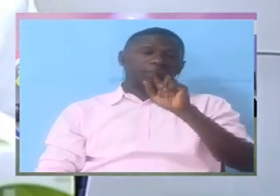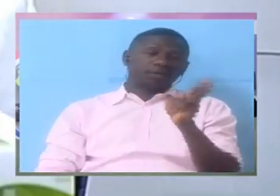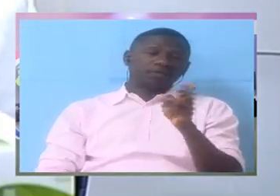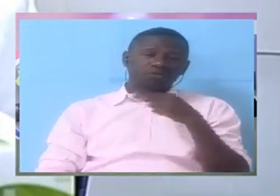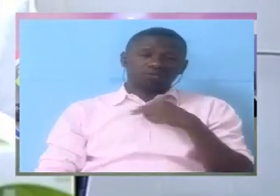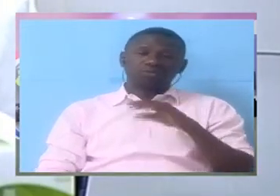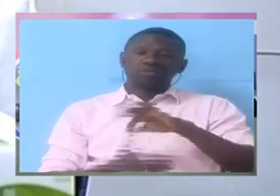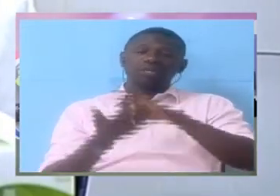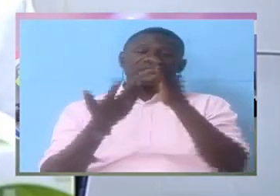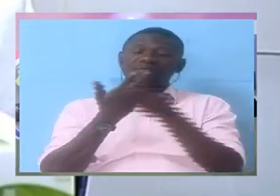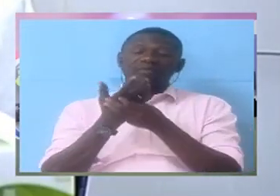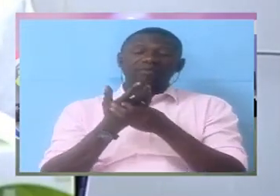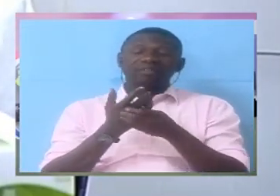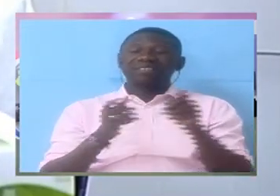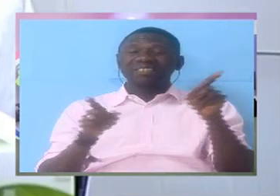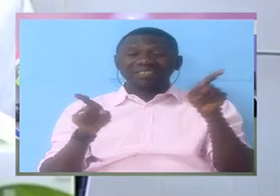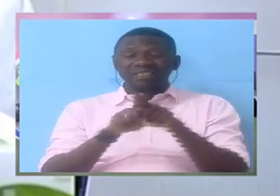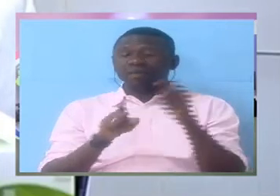24 hours.